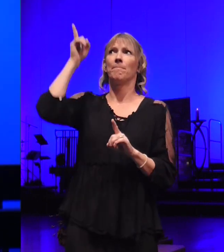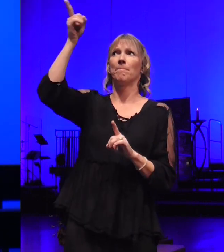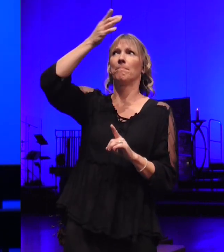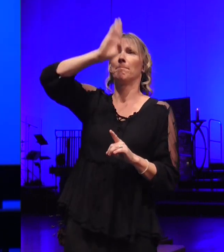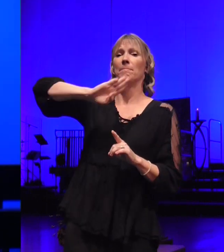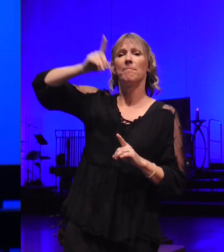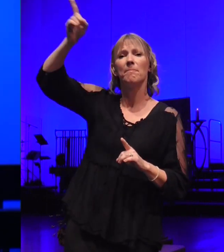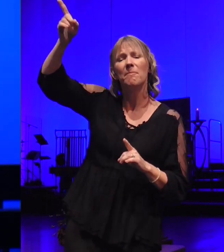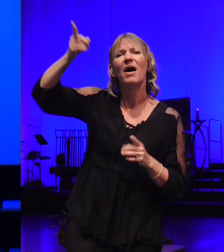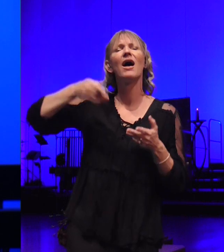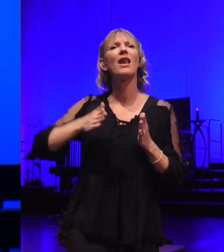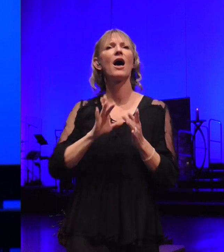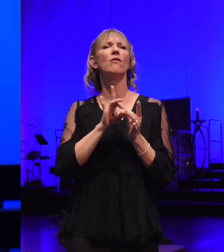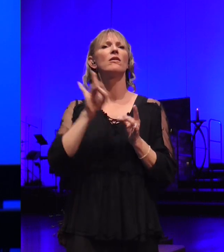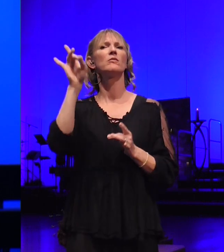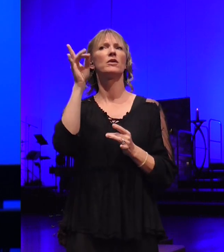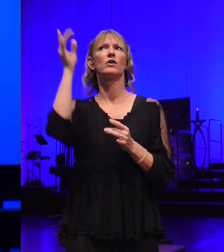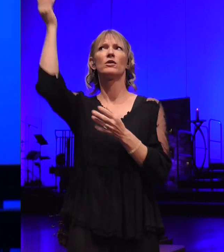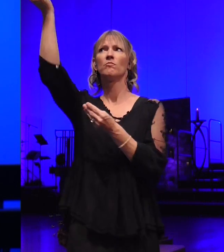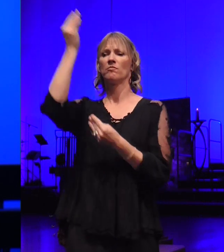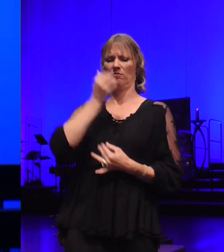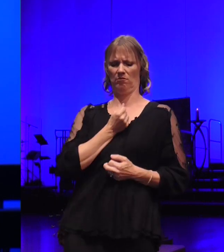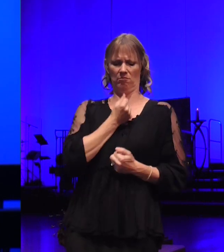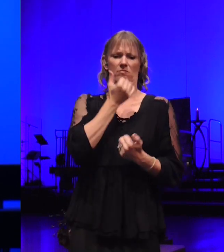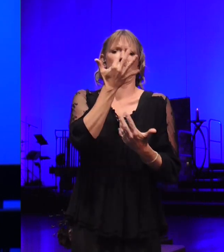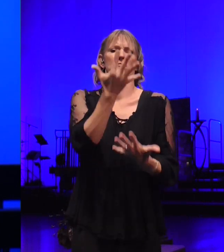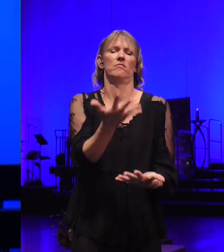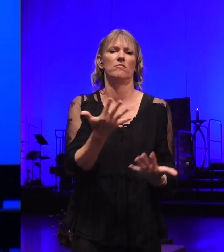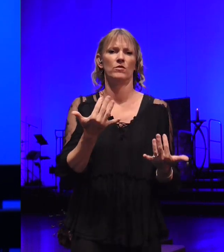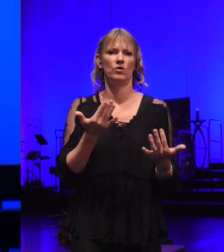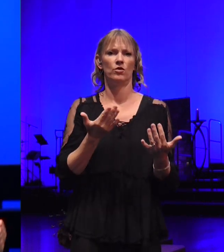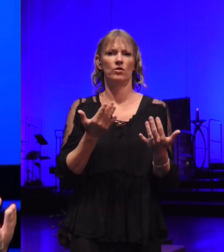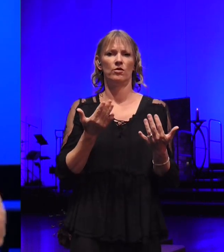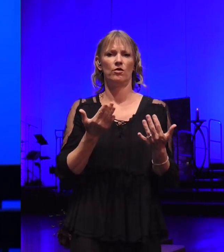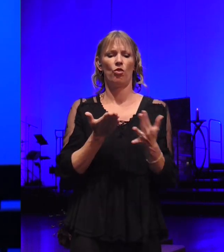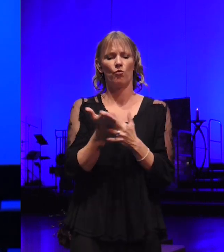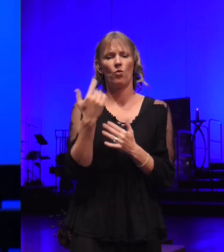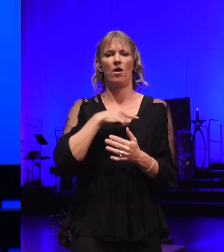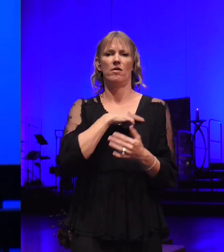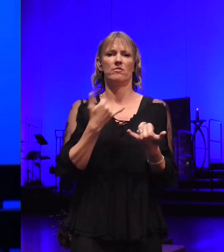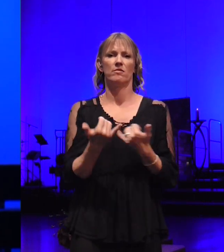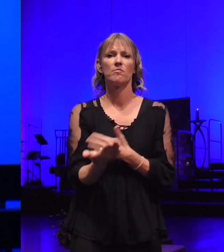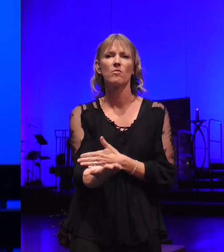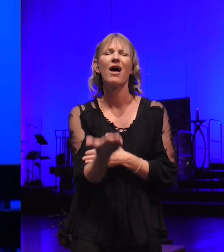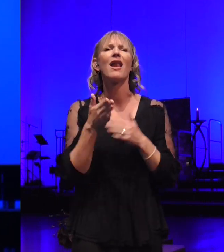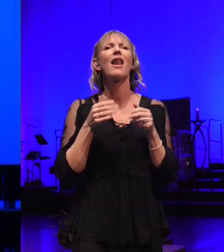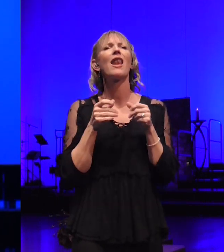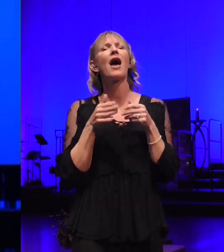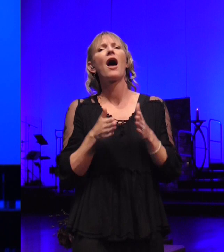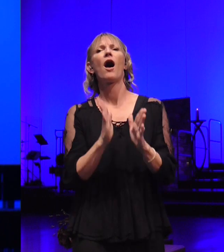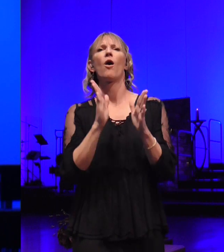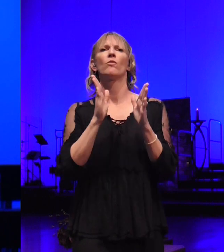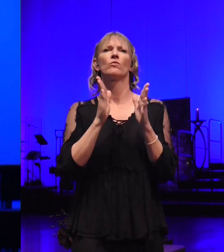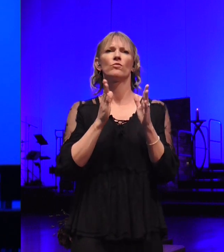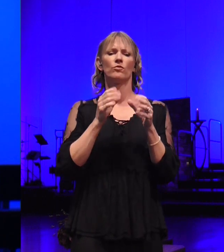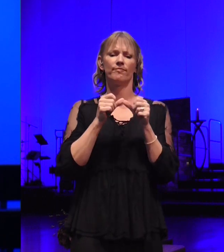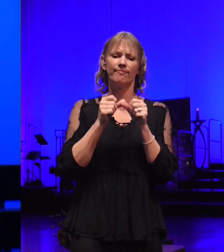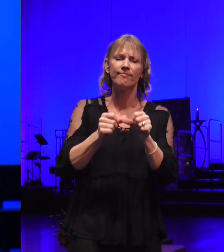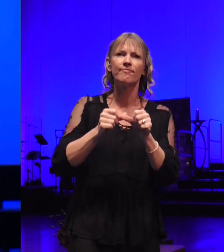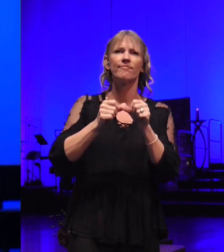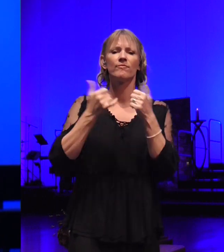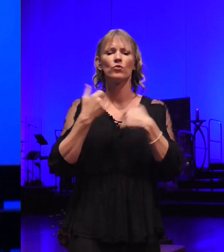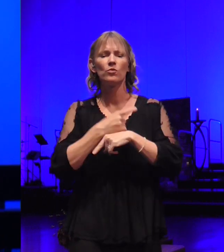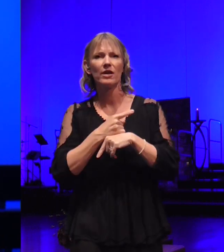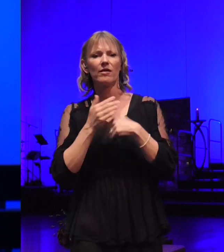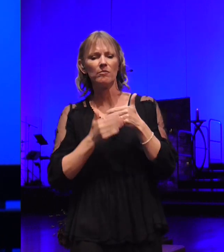Allowing this Spirit to speak through us this morning, allowing it to carry on in our conversation through this day and the days